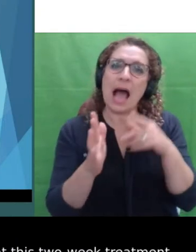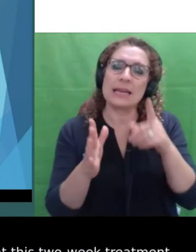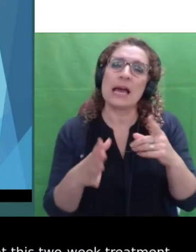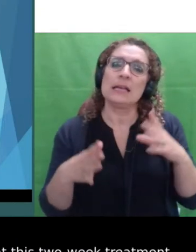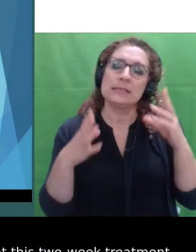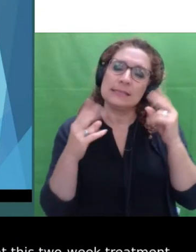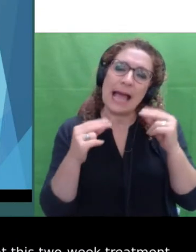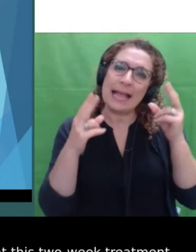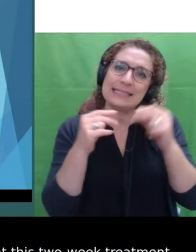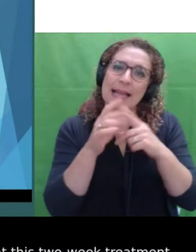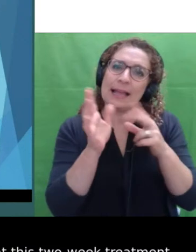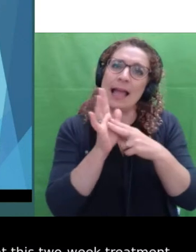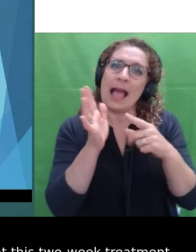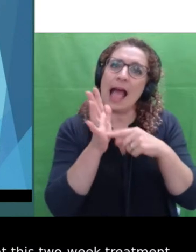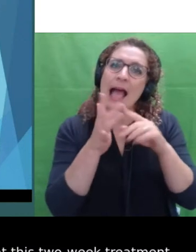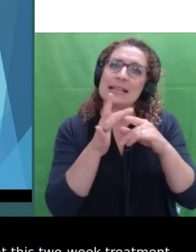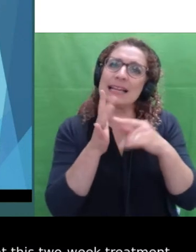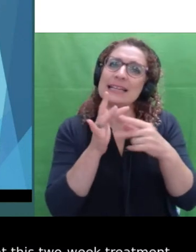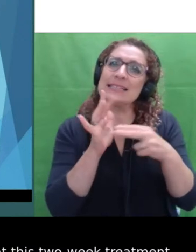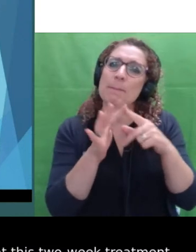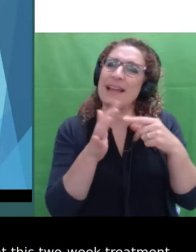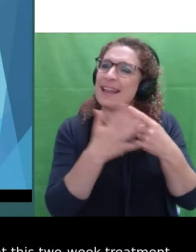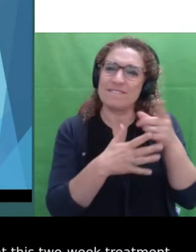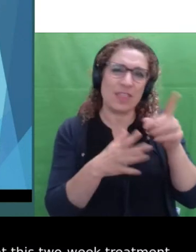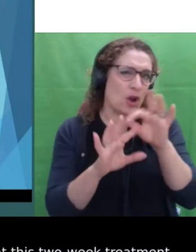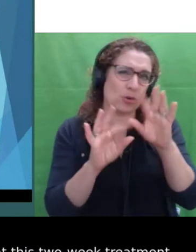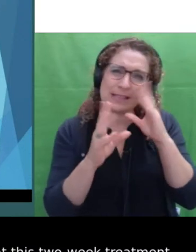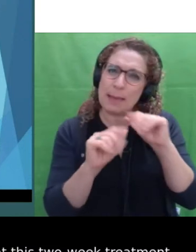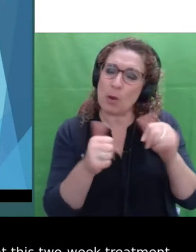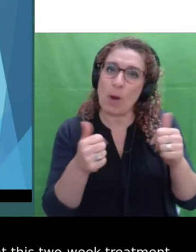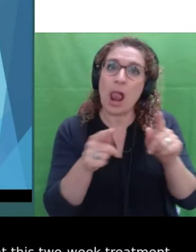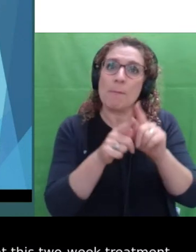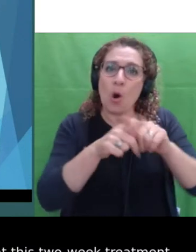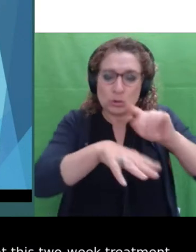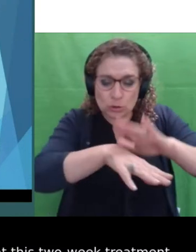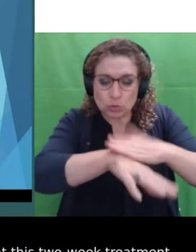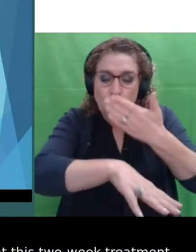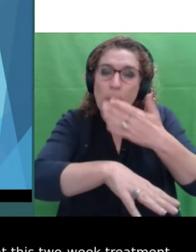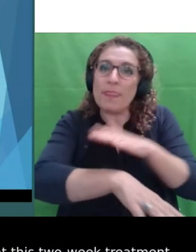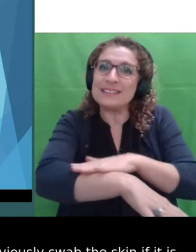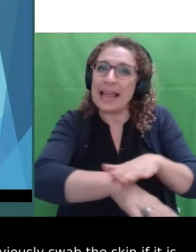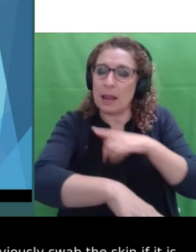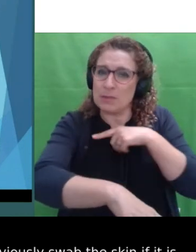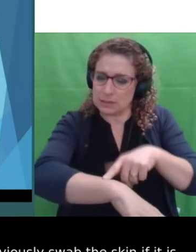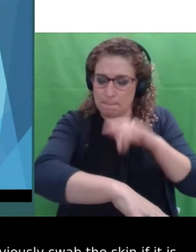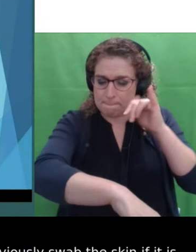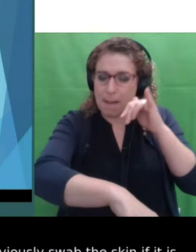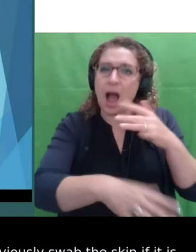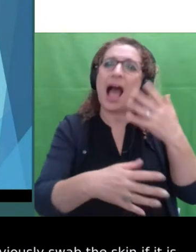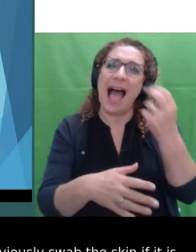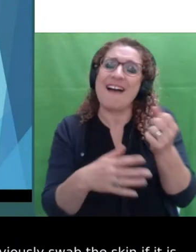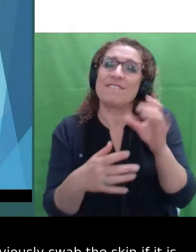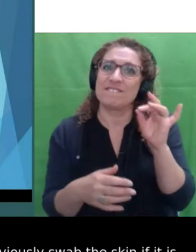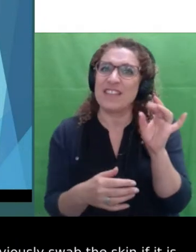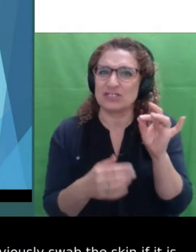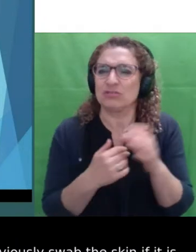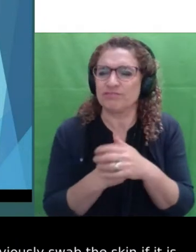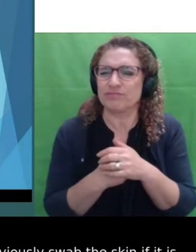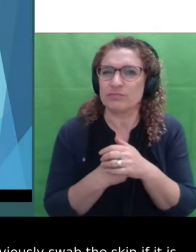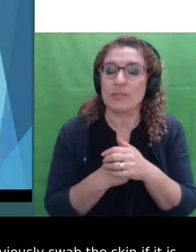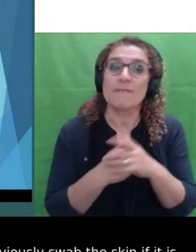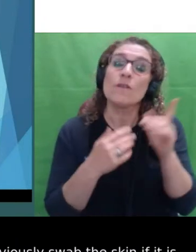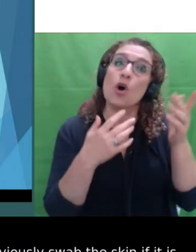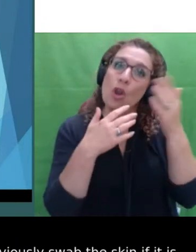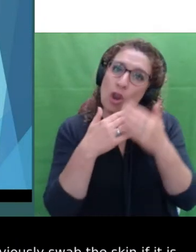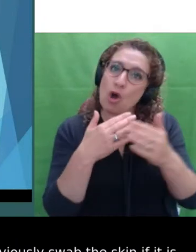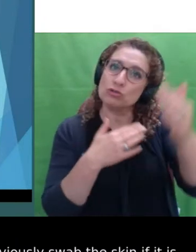obviously swab the skin if it's not settling because this might indicate infection and then for long-term management you're helping